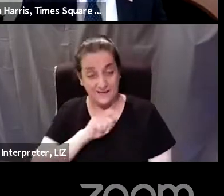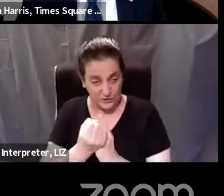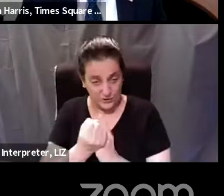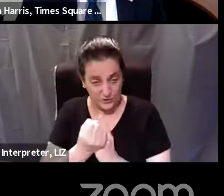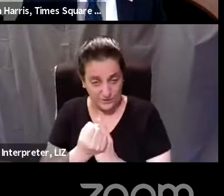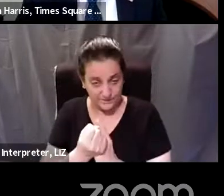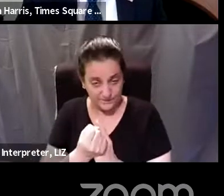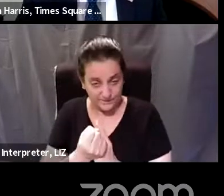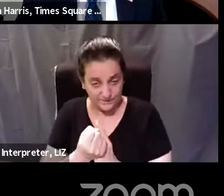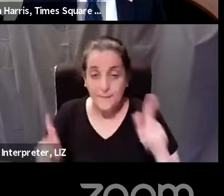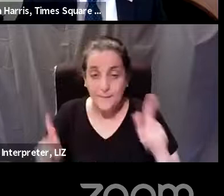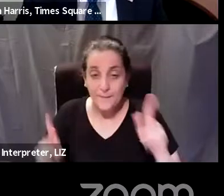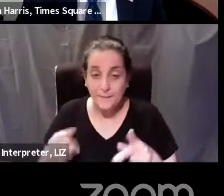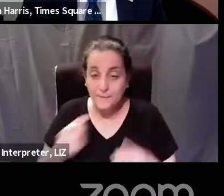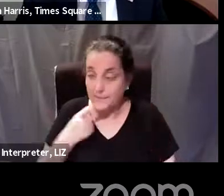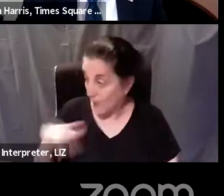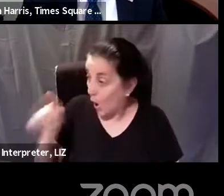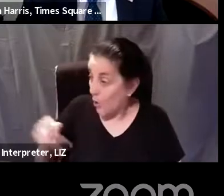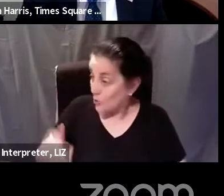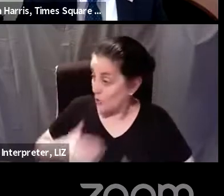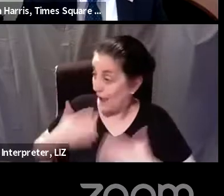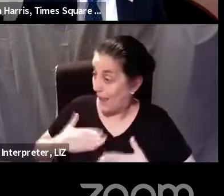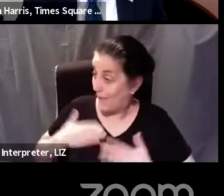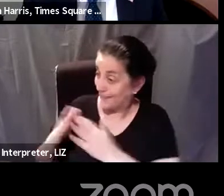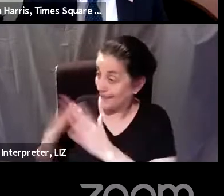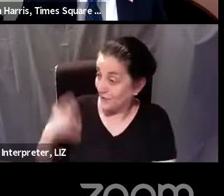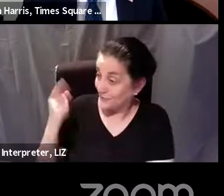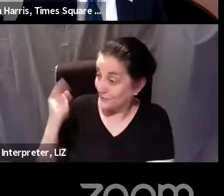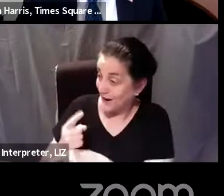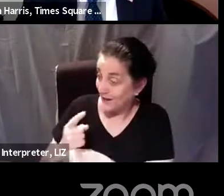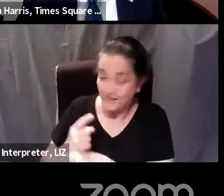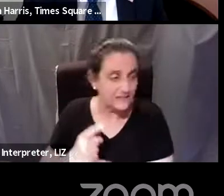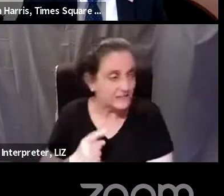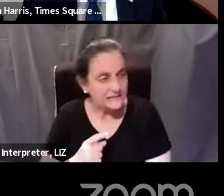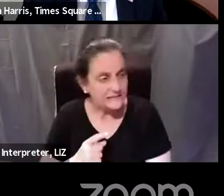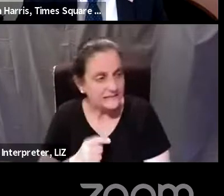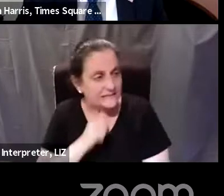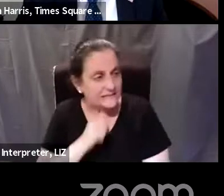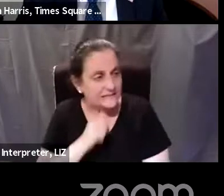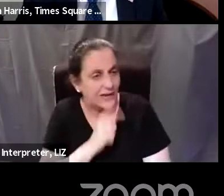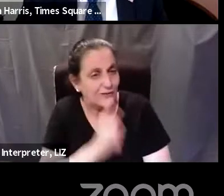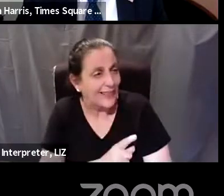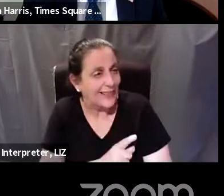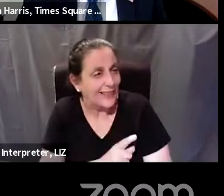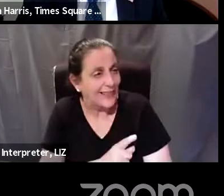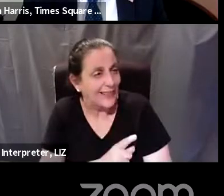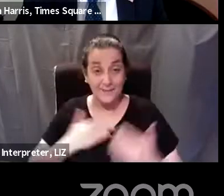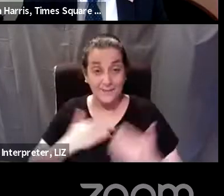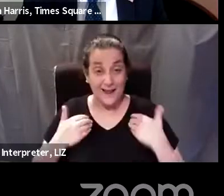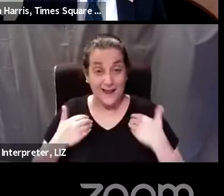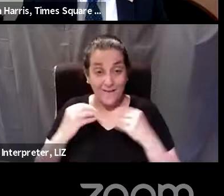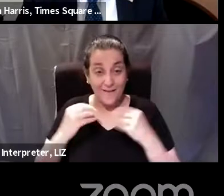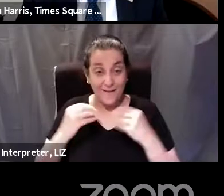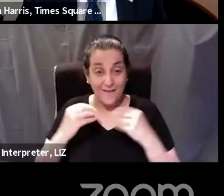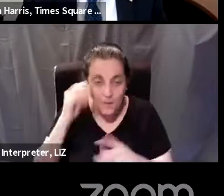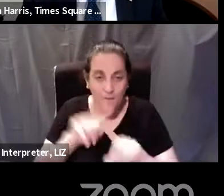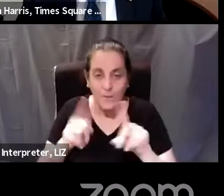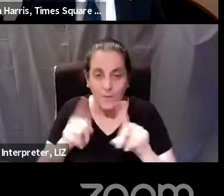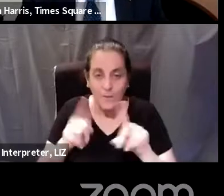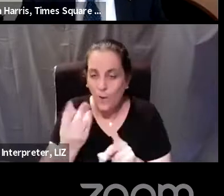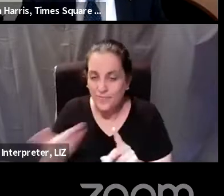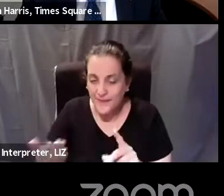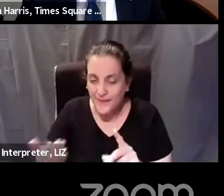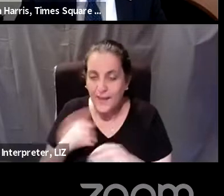happily housed. And I'm like, no, not really. Like, I'm glad to have a home. But one of the things about me taking the